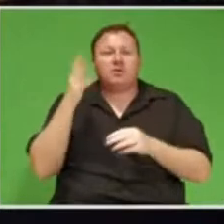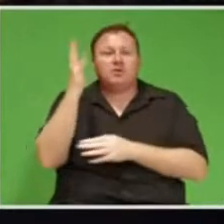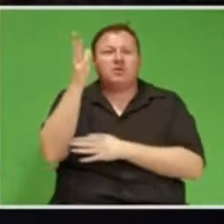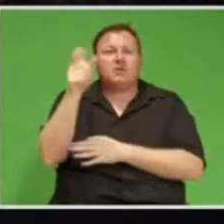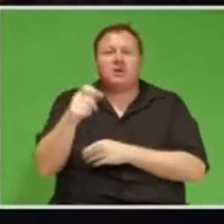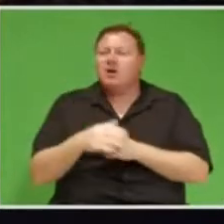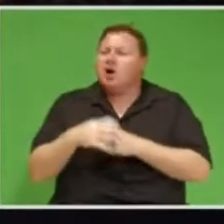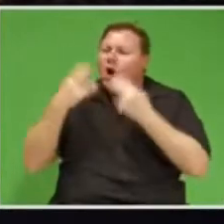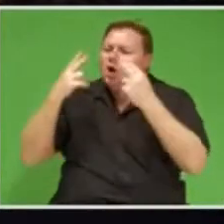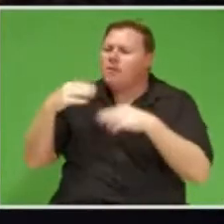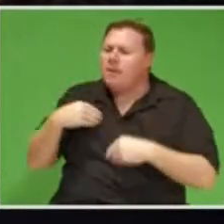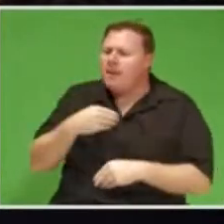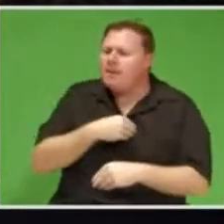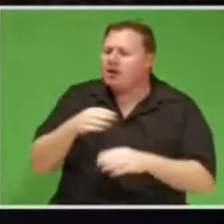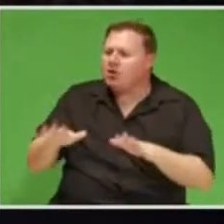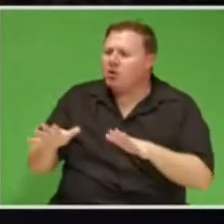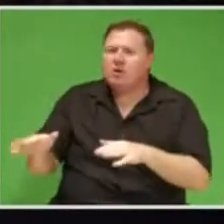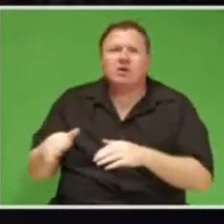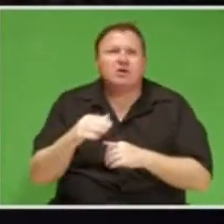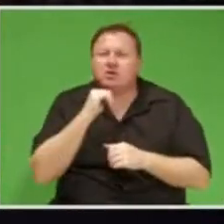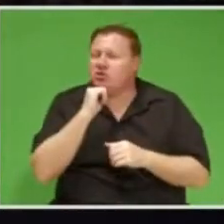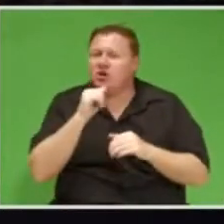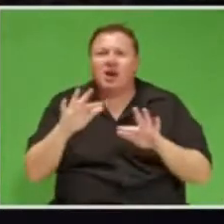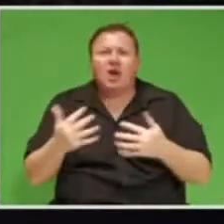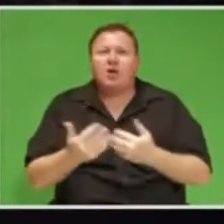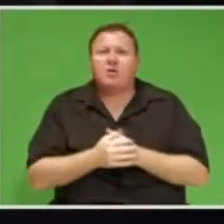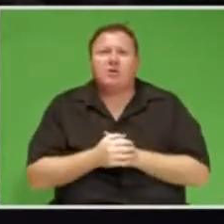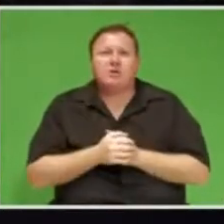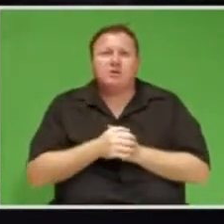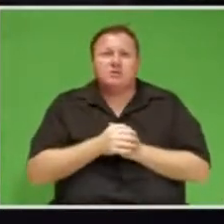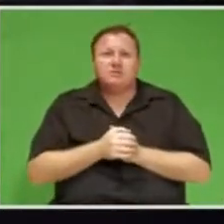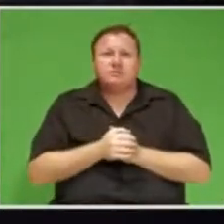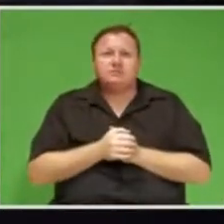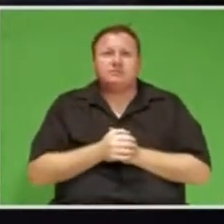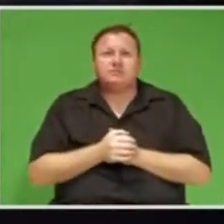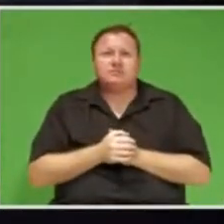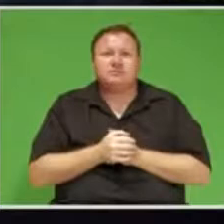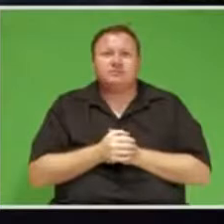Honorable members, I'm not going to allow it.